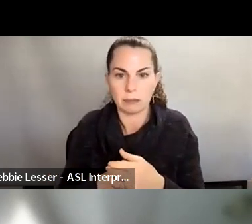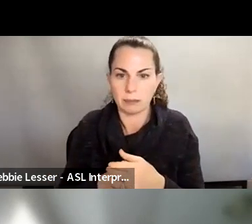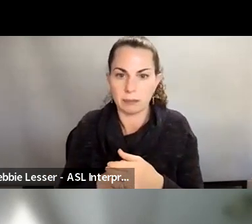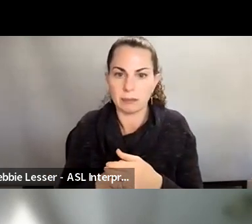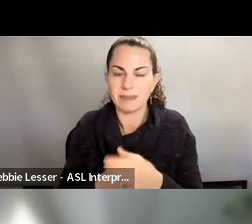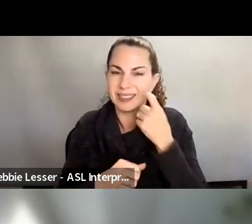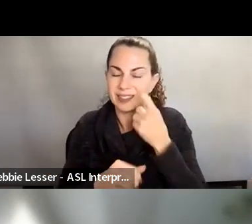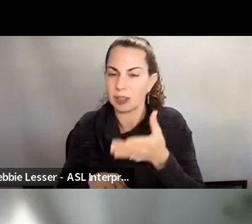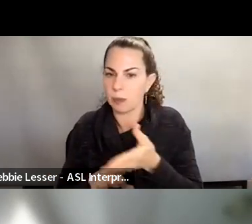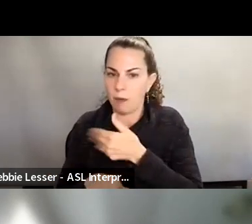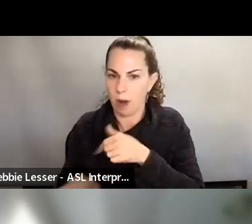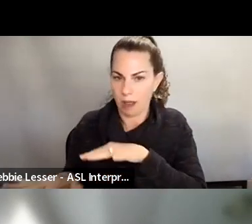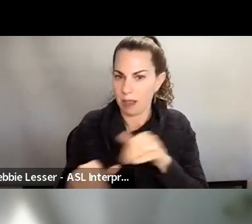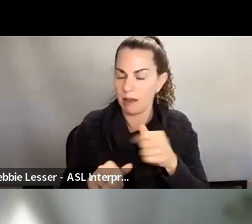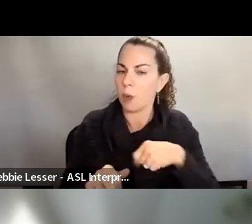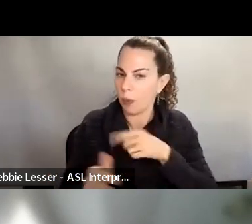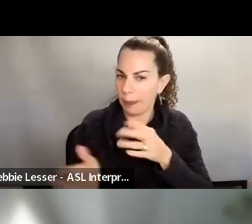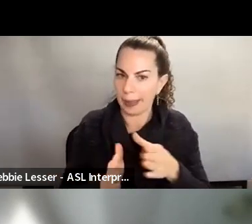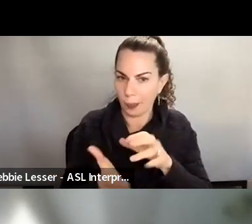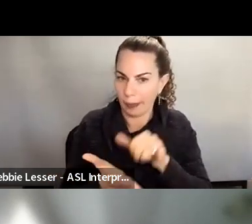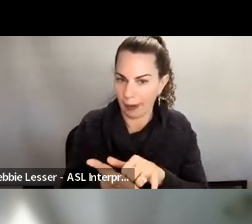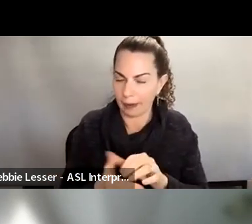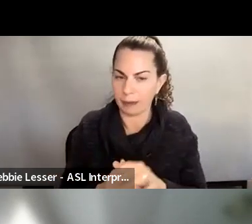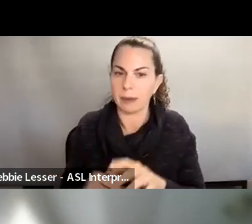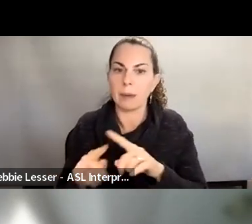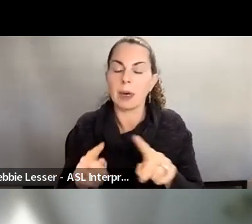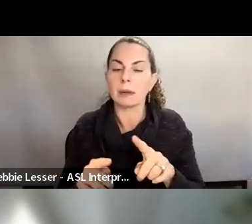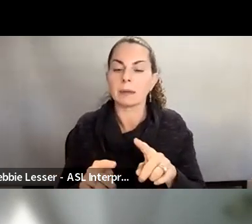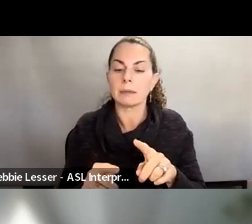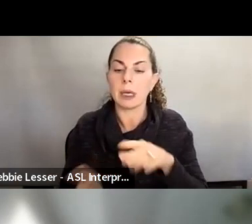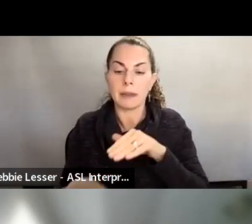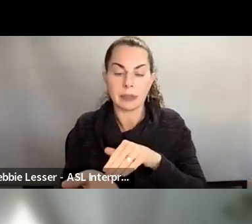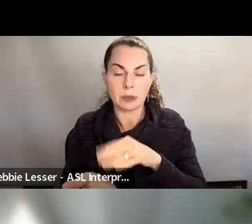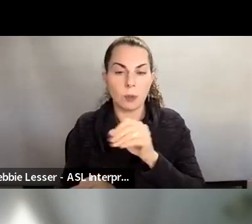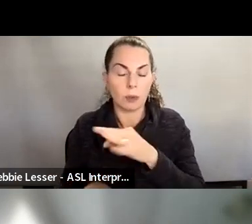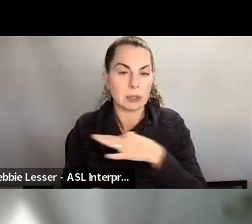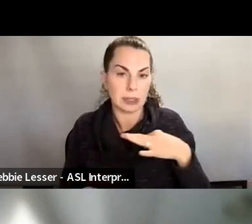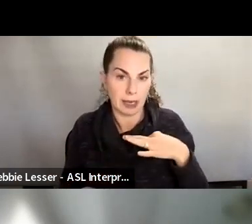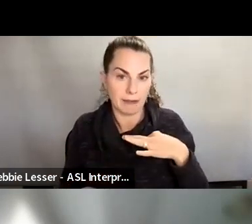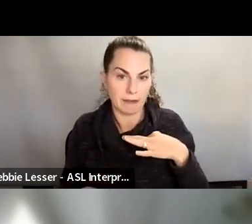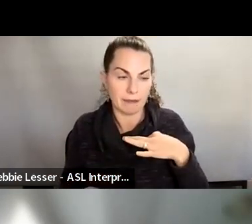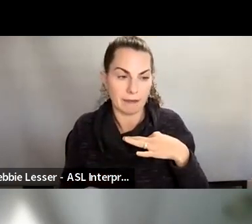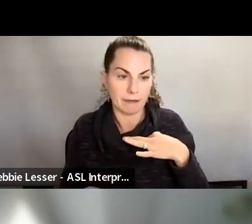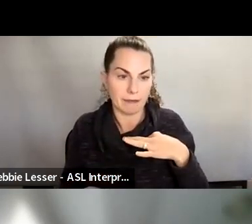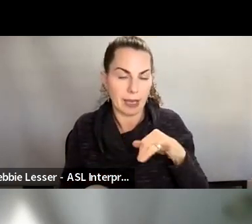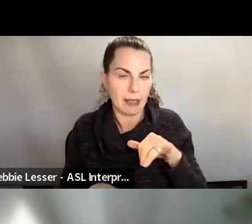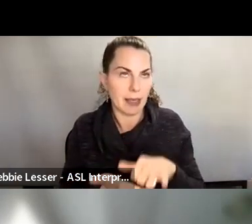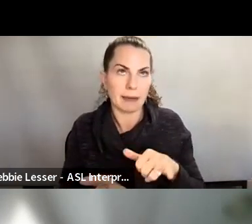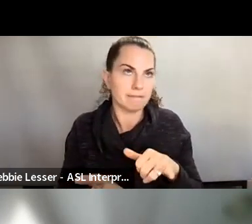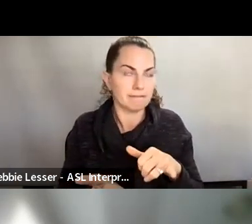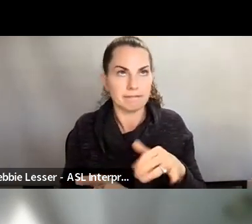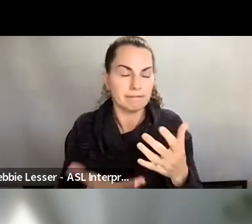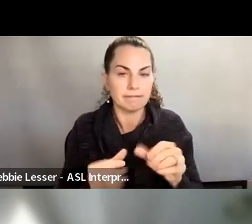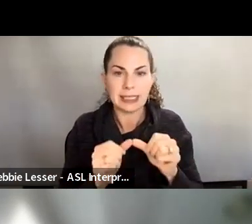I left. But, the physicians or the staff that continue to